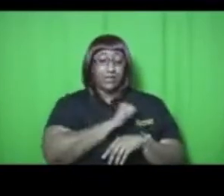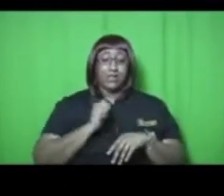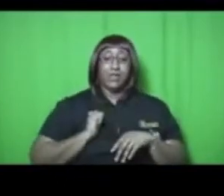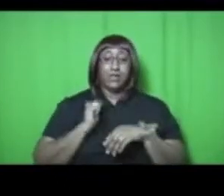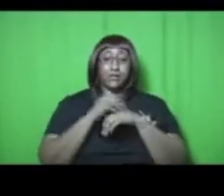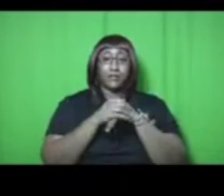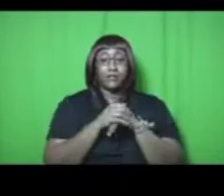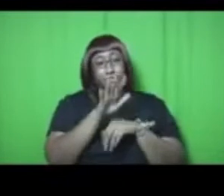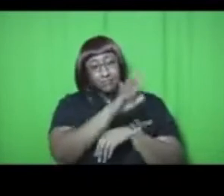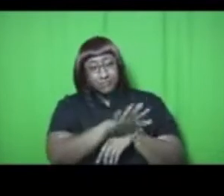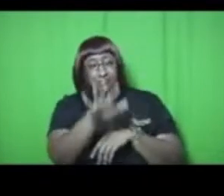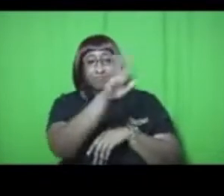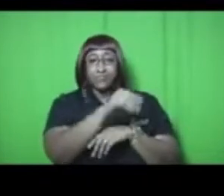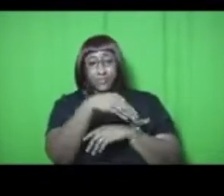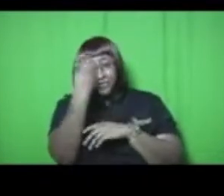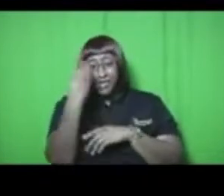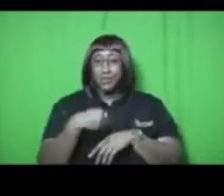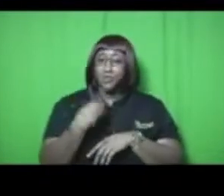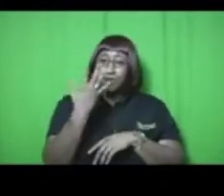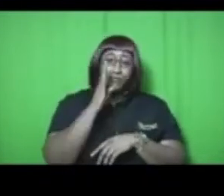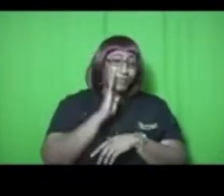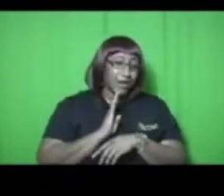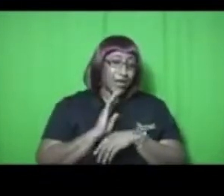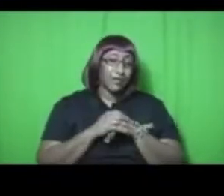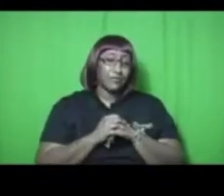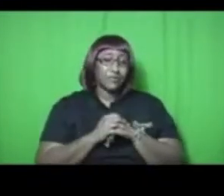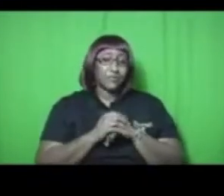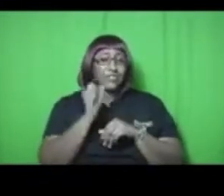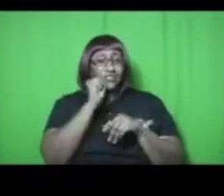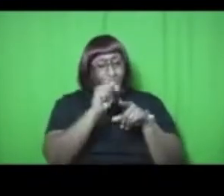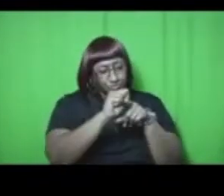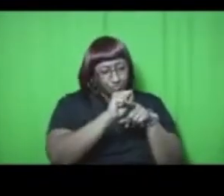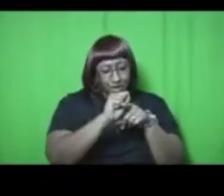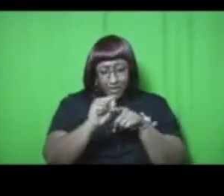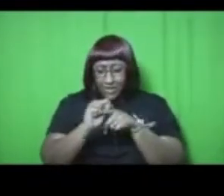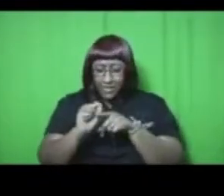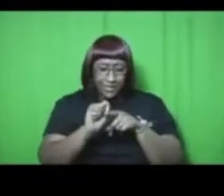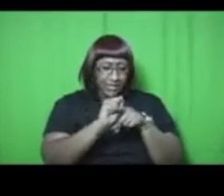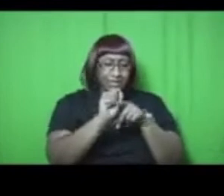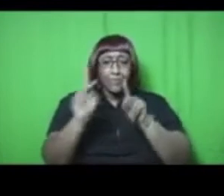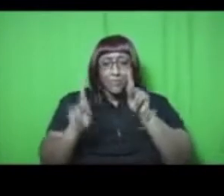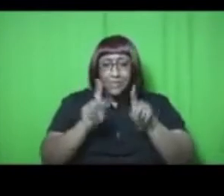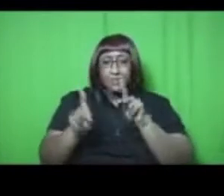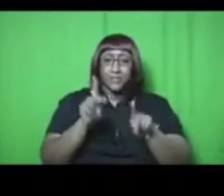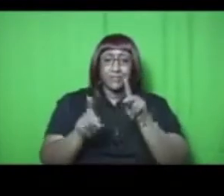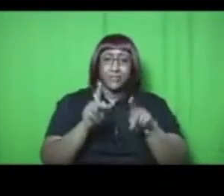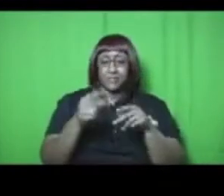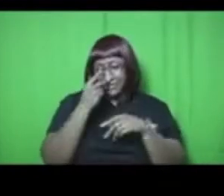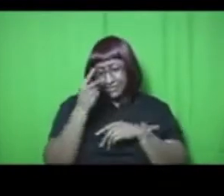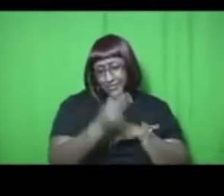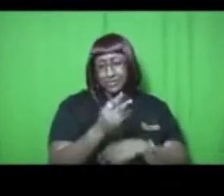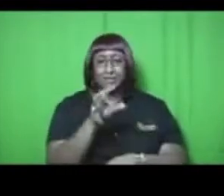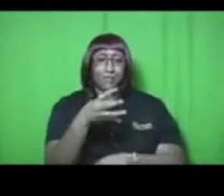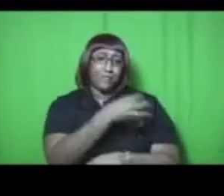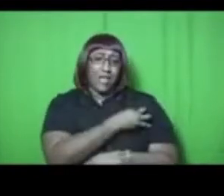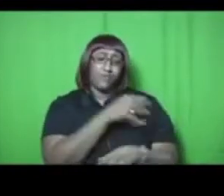the suburbs, black, white, brown, she trained people to get people to see the